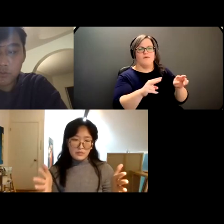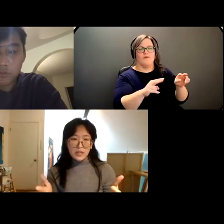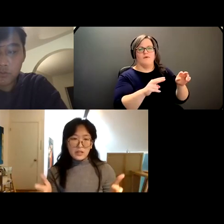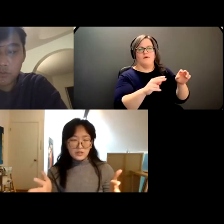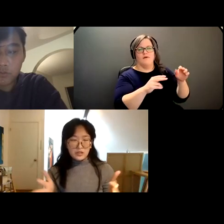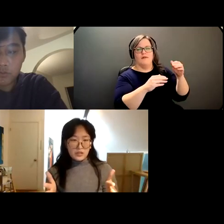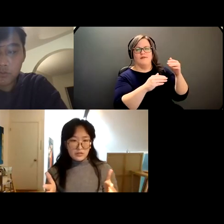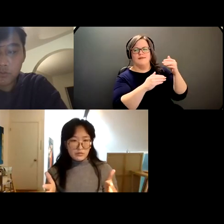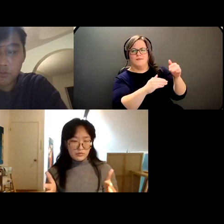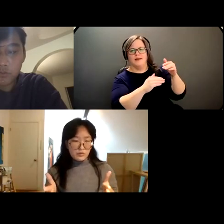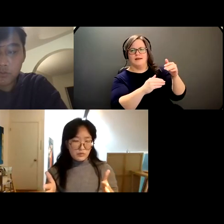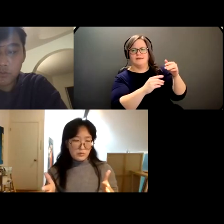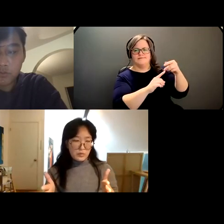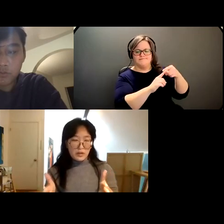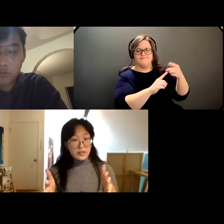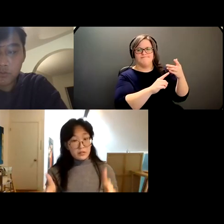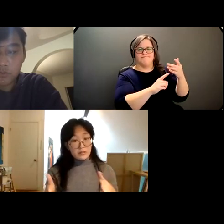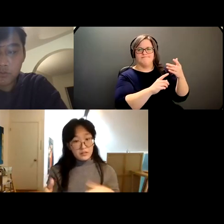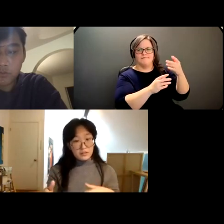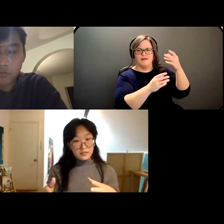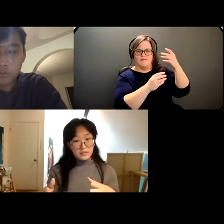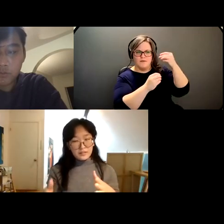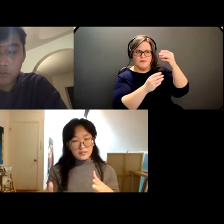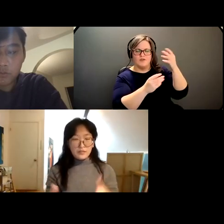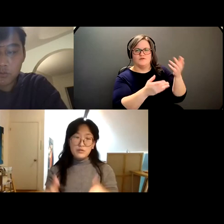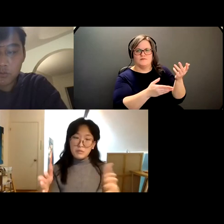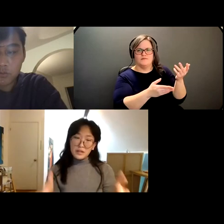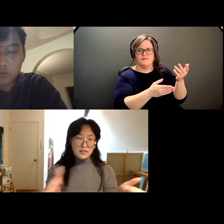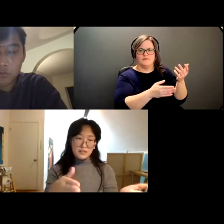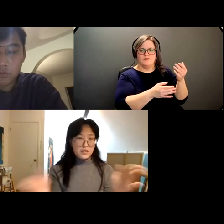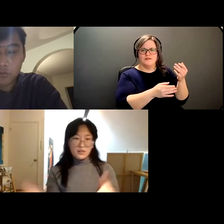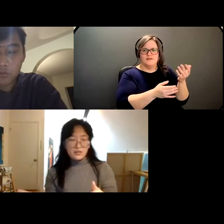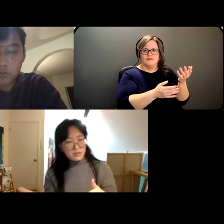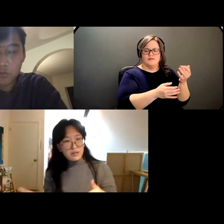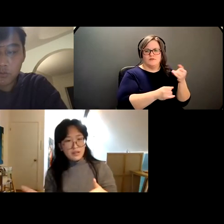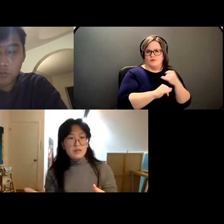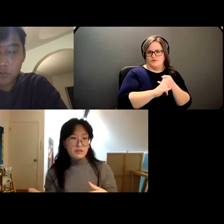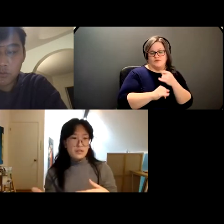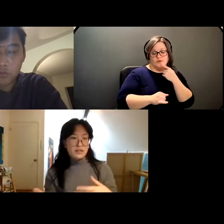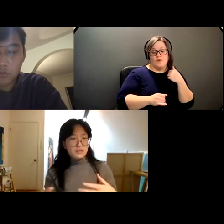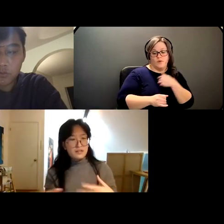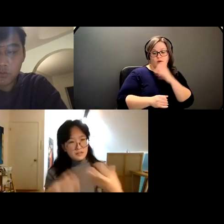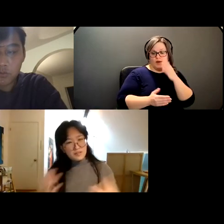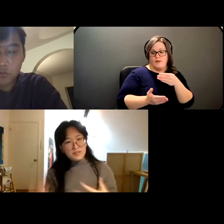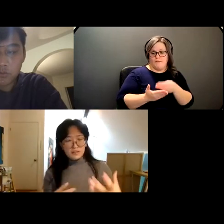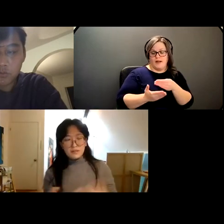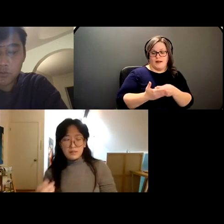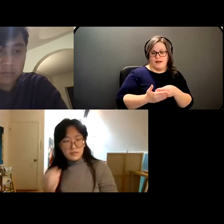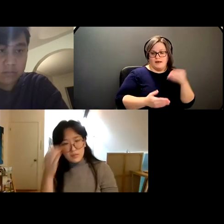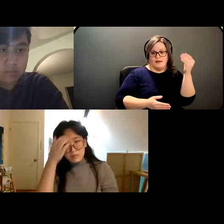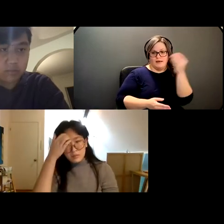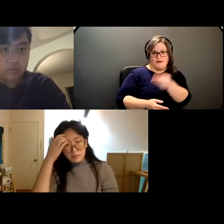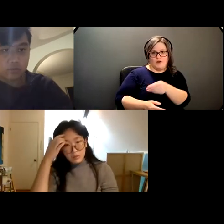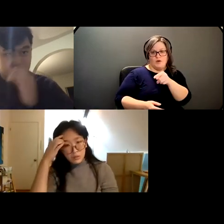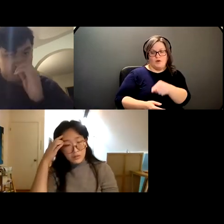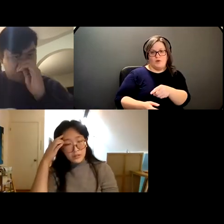limited range of, we are here to give you money in exchange for something, rather than maybe